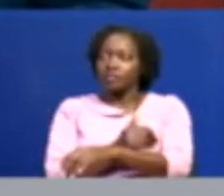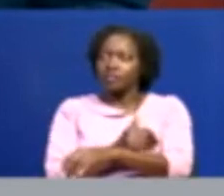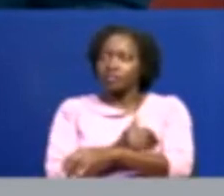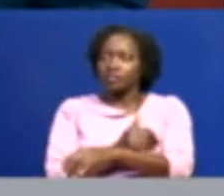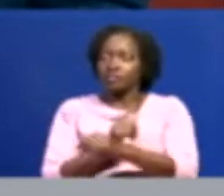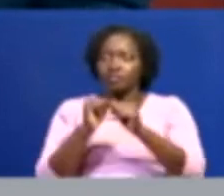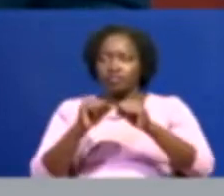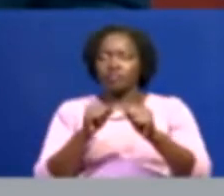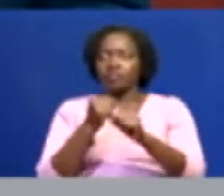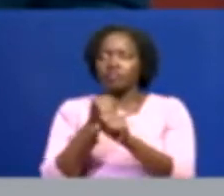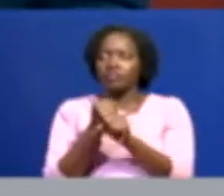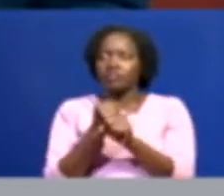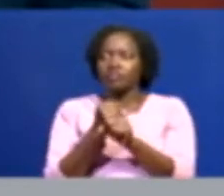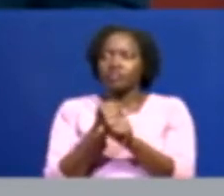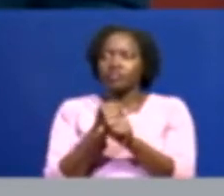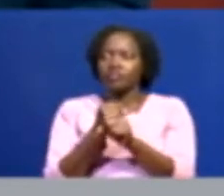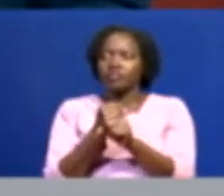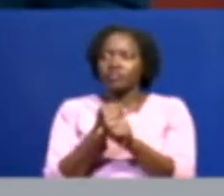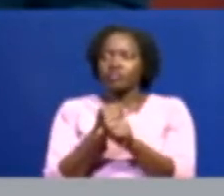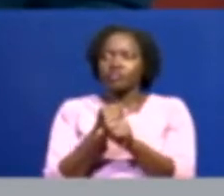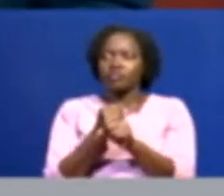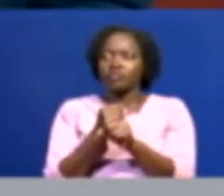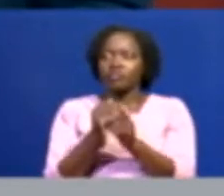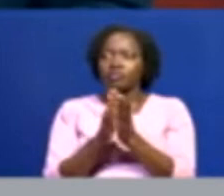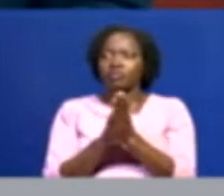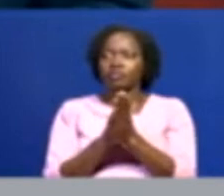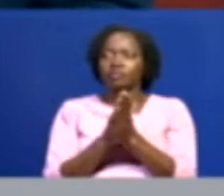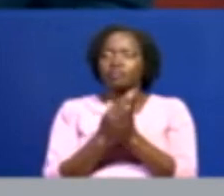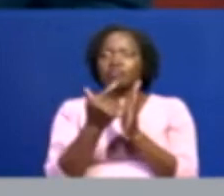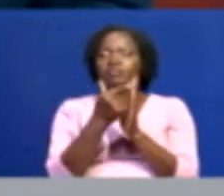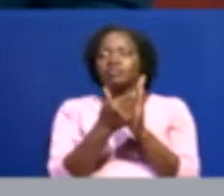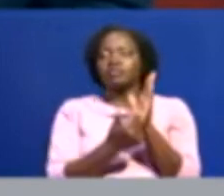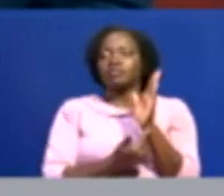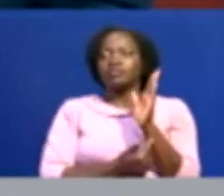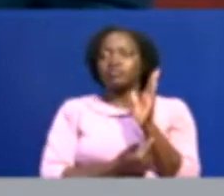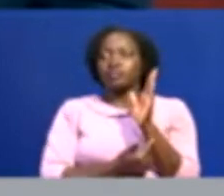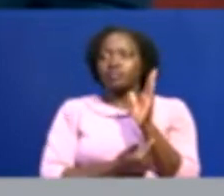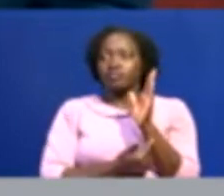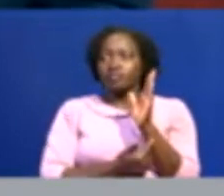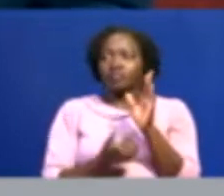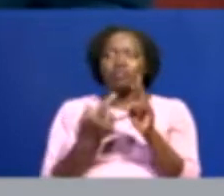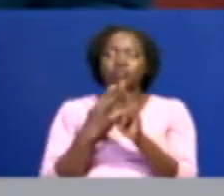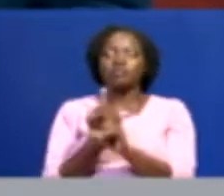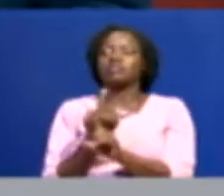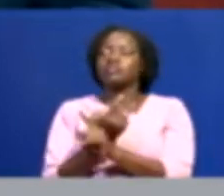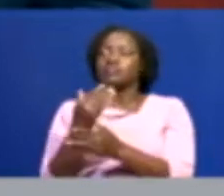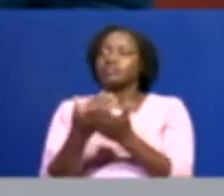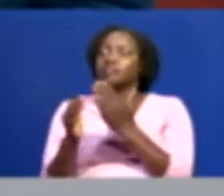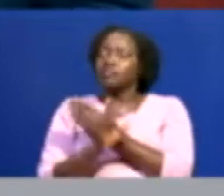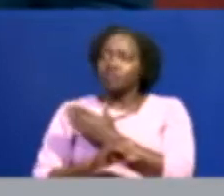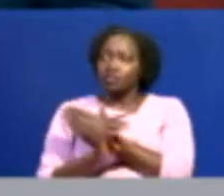compliance function that will be in Windsor. Those are the diary, as you can see in our screens. Of course, our reporters are stationed in various parts of the